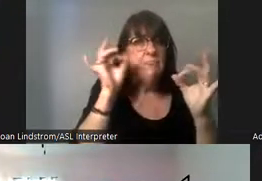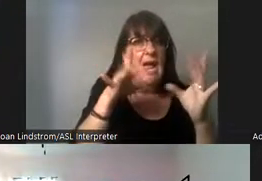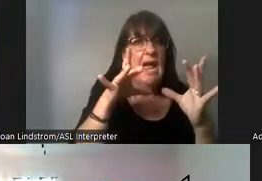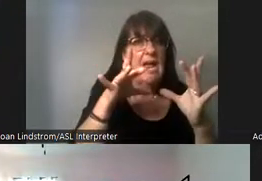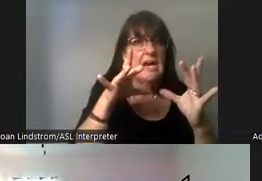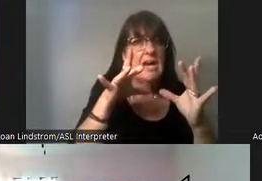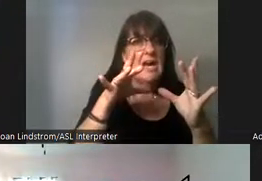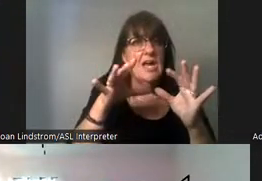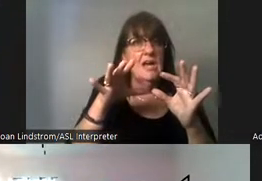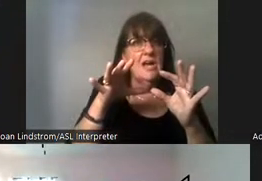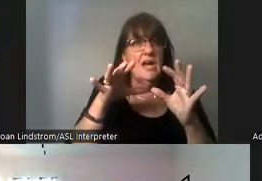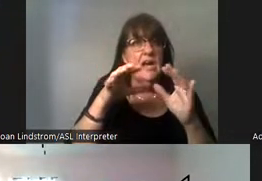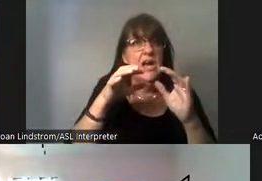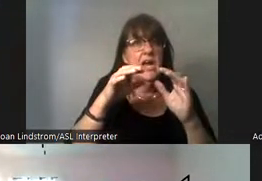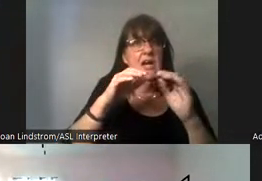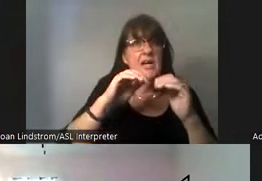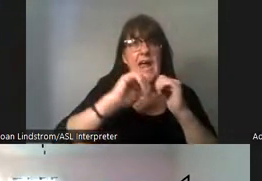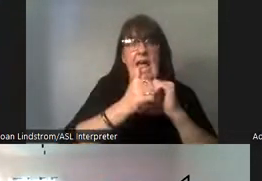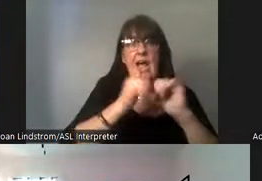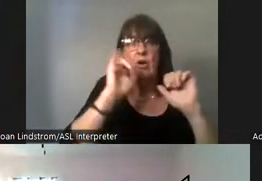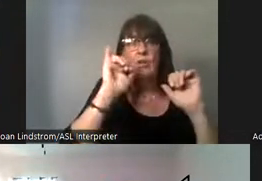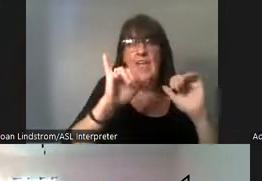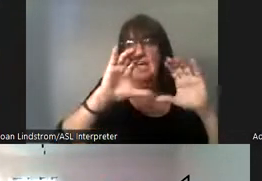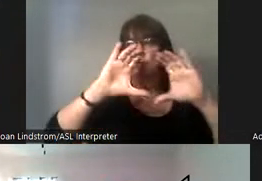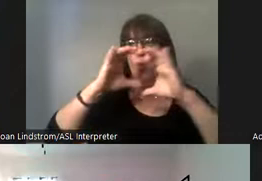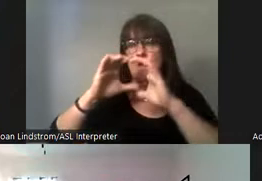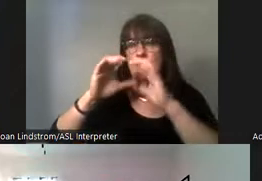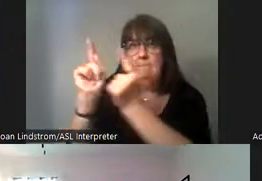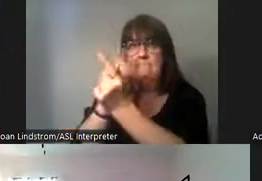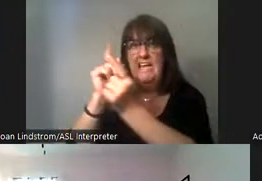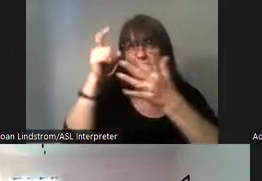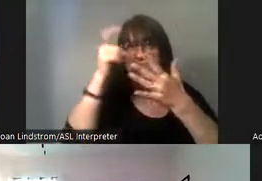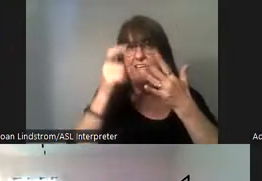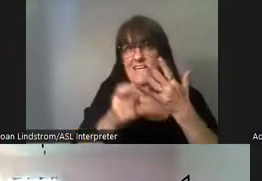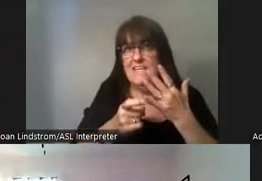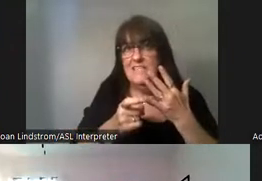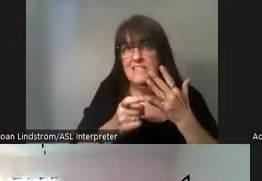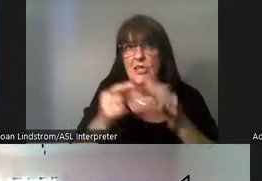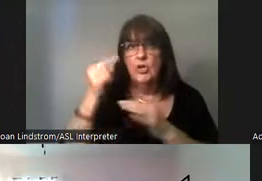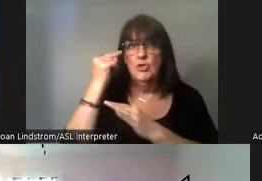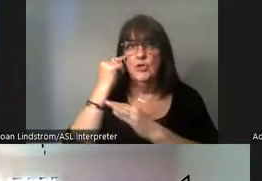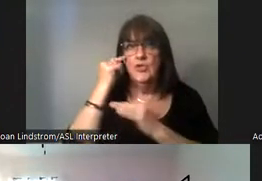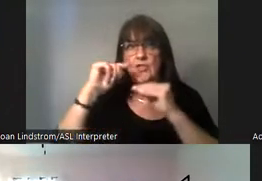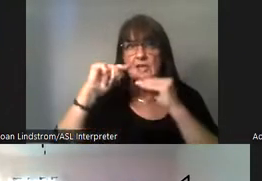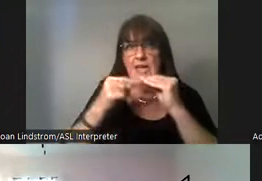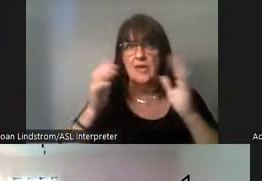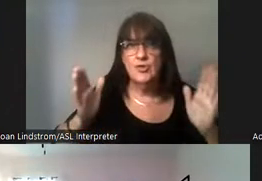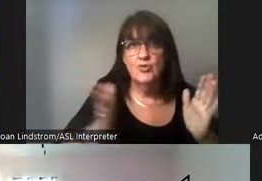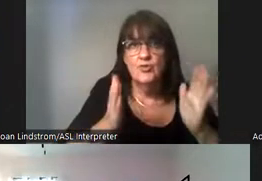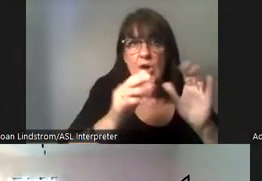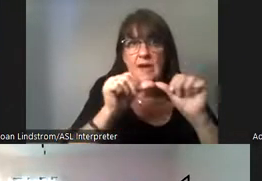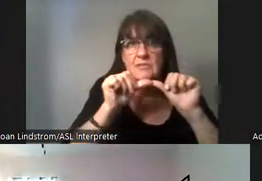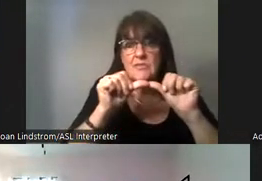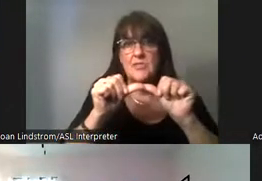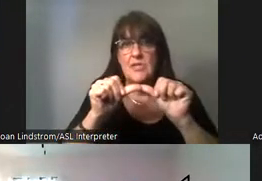extent to which that course is really meeting their needs for thinking about how to drive sustainability and